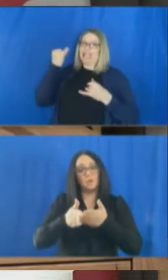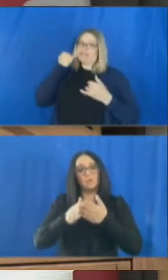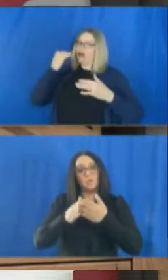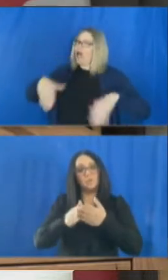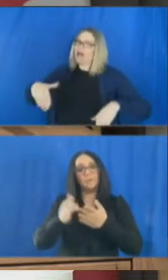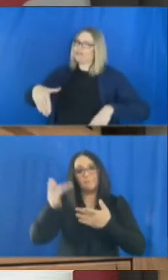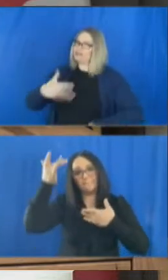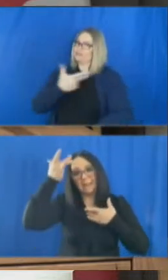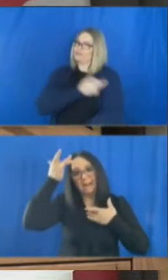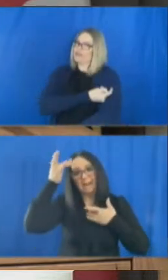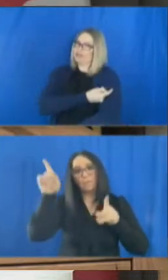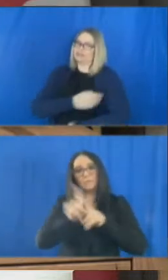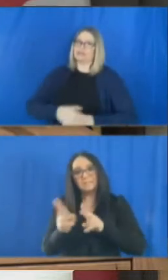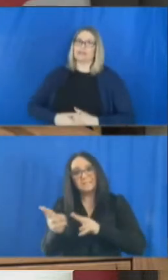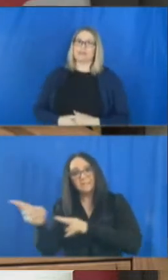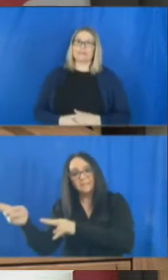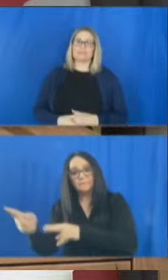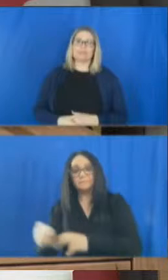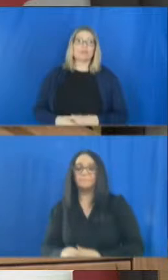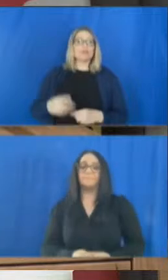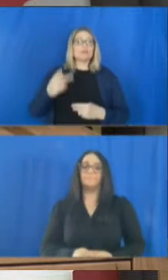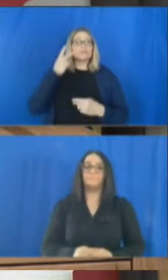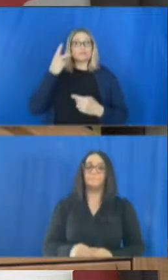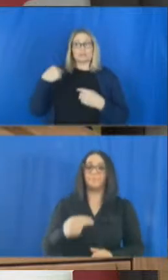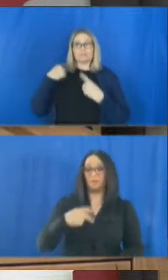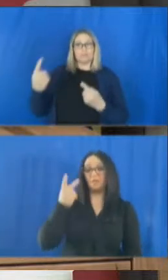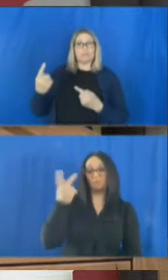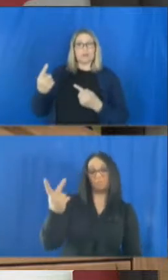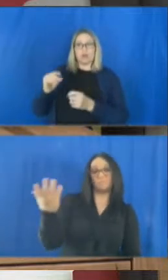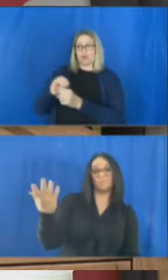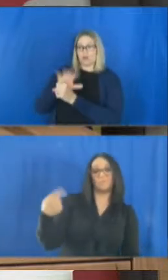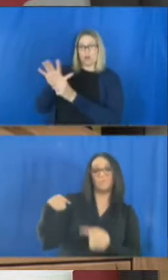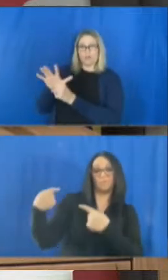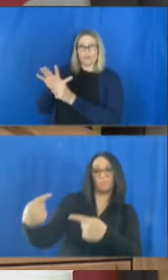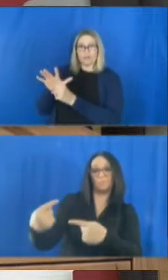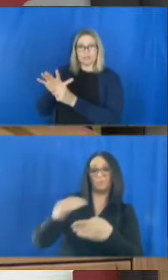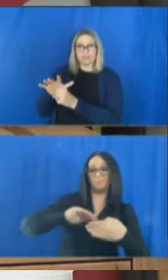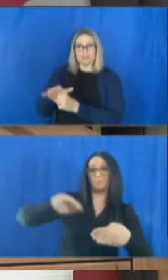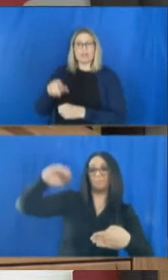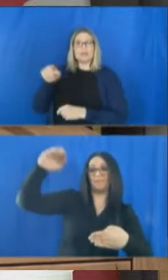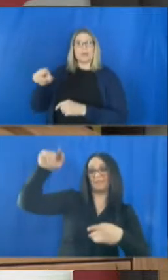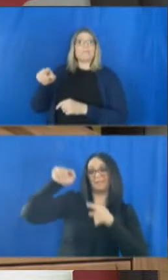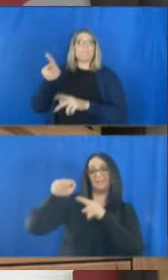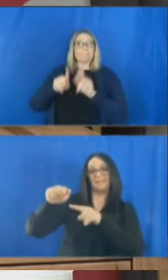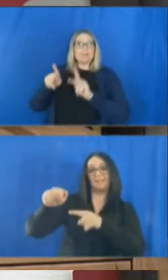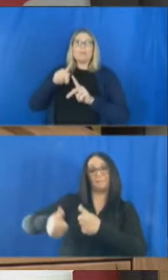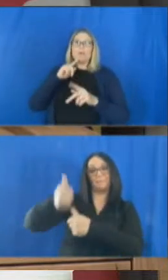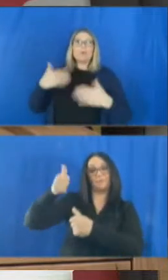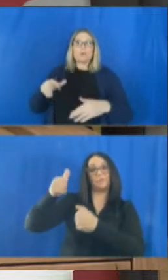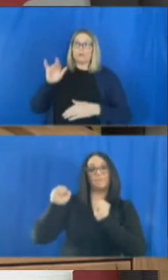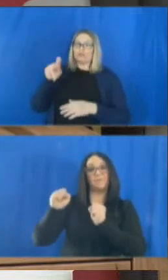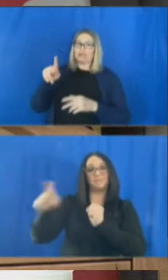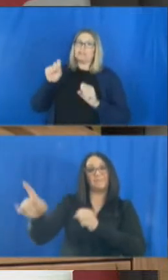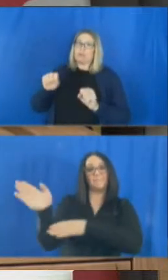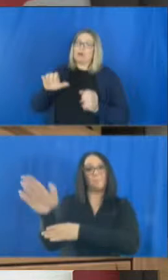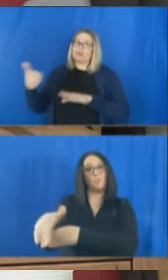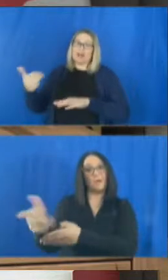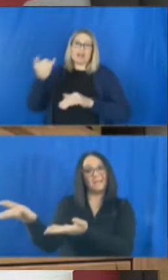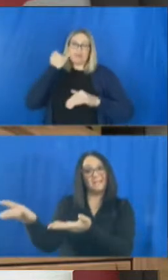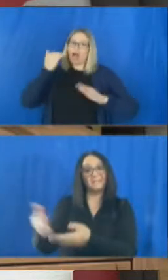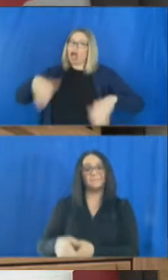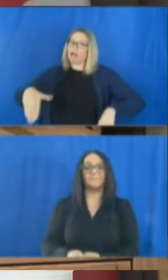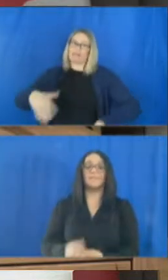Please book your appointment or attend a walk-in clinic and help us as we continue to open in this